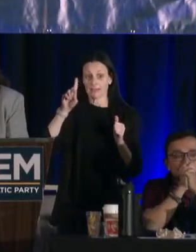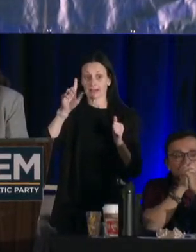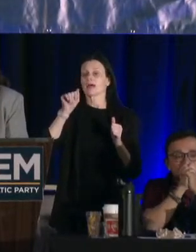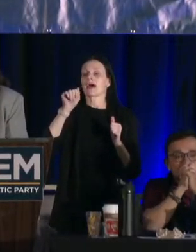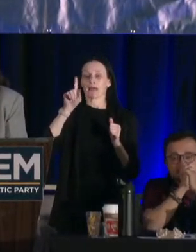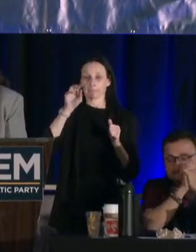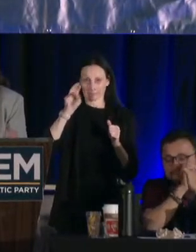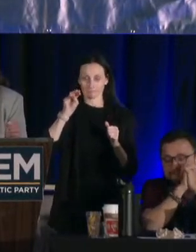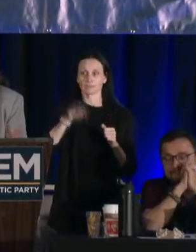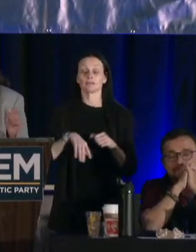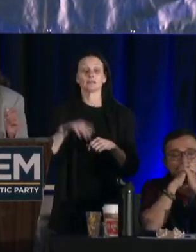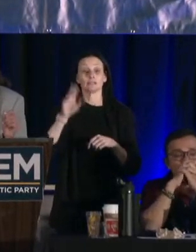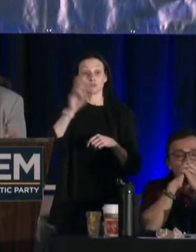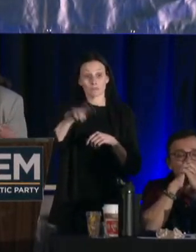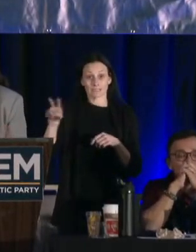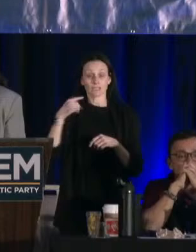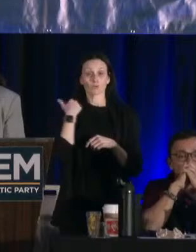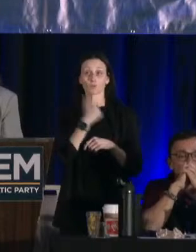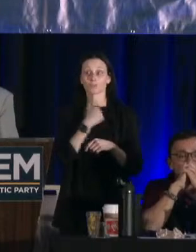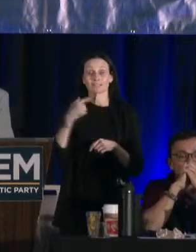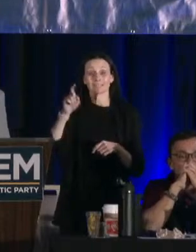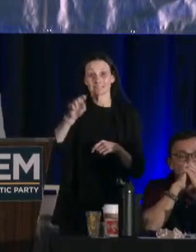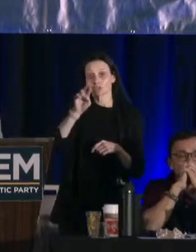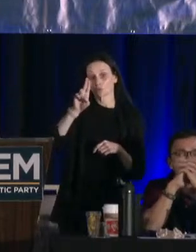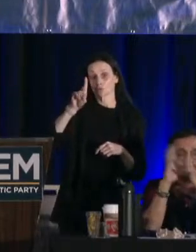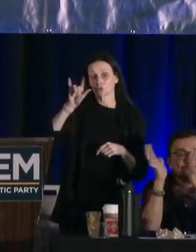In the 22nd, we need Rudy